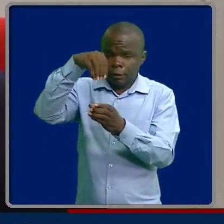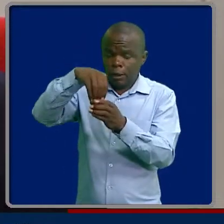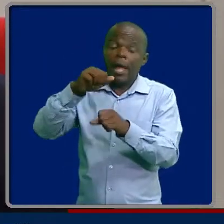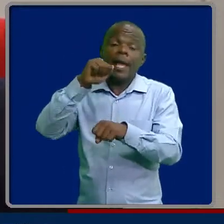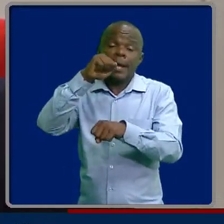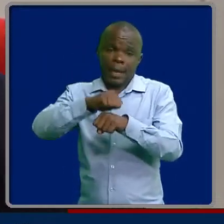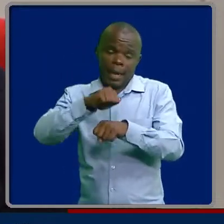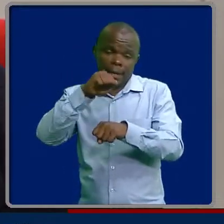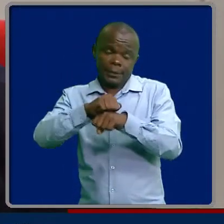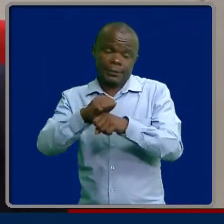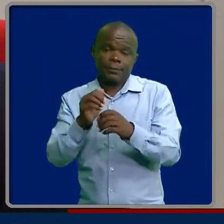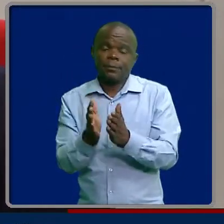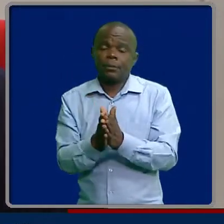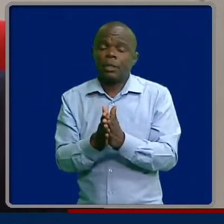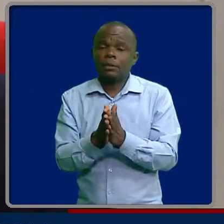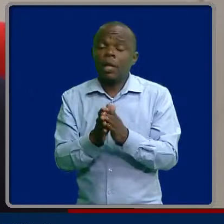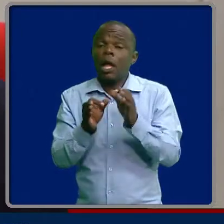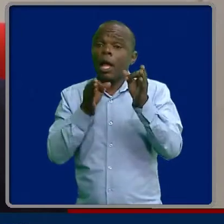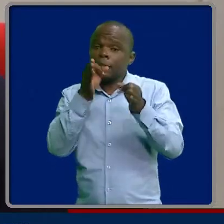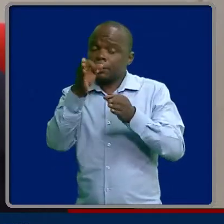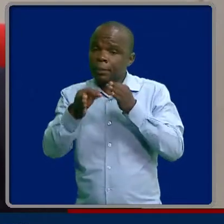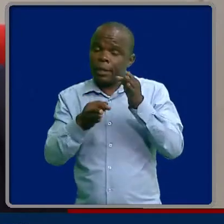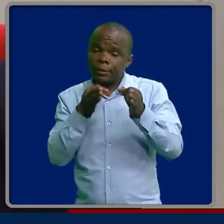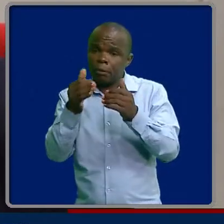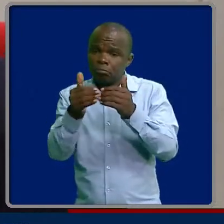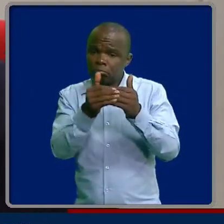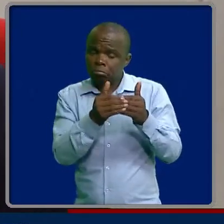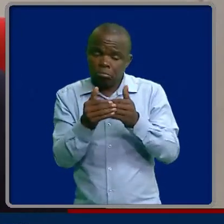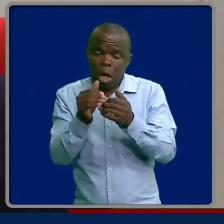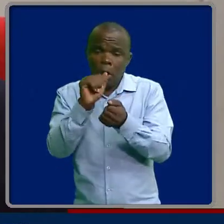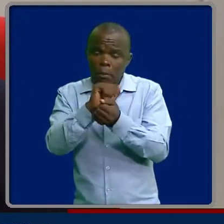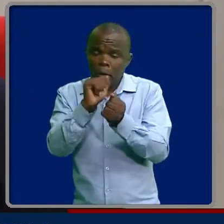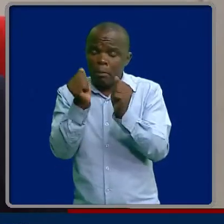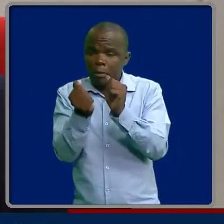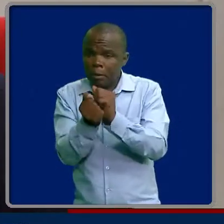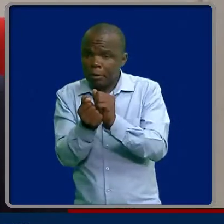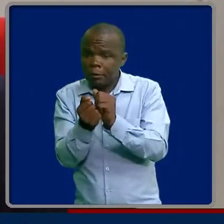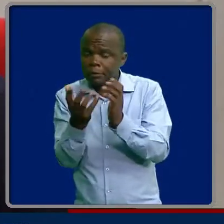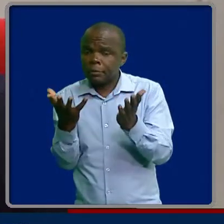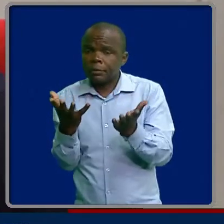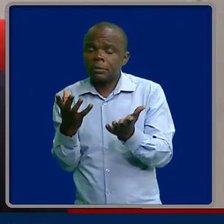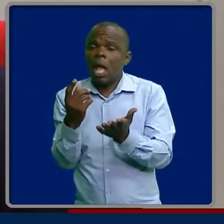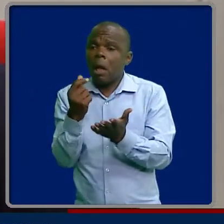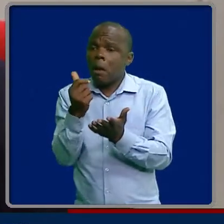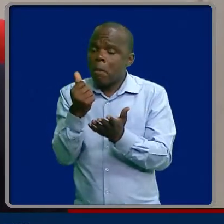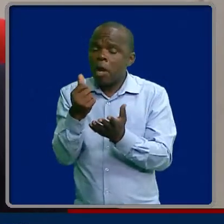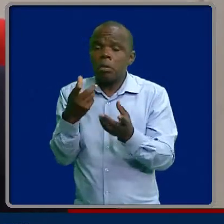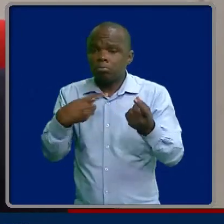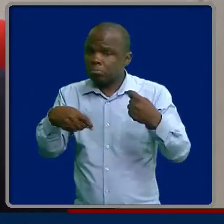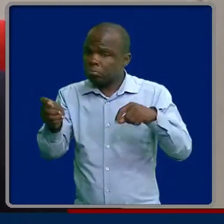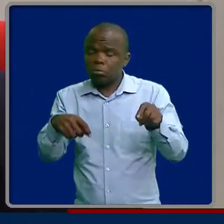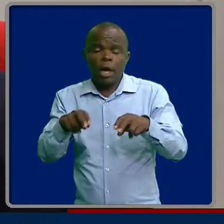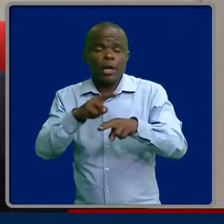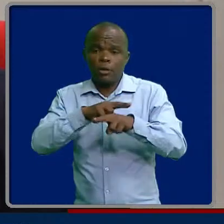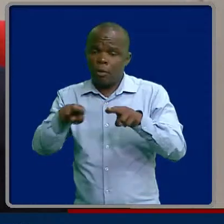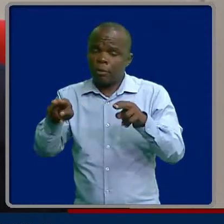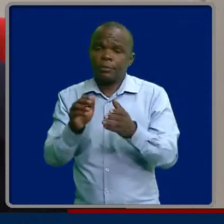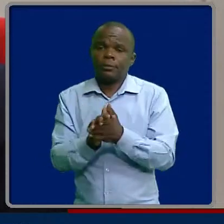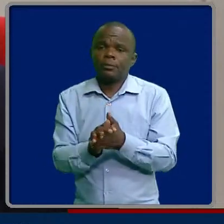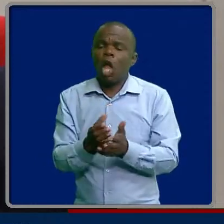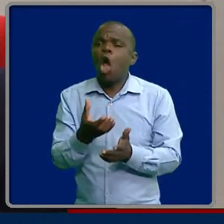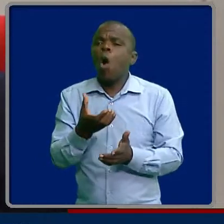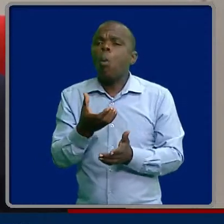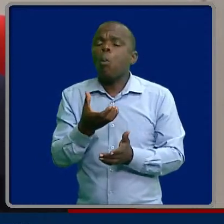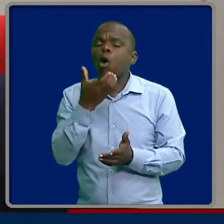also assured that measures will be taken to prevent issues related to money laundering. Senators raised